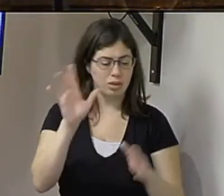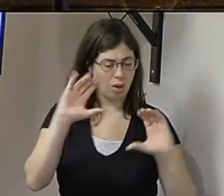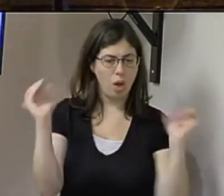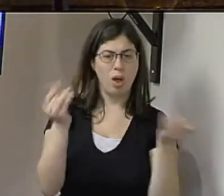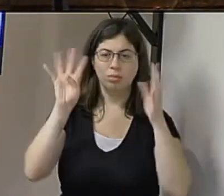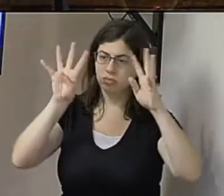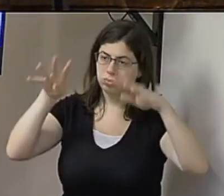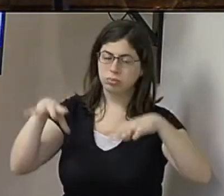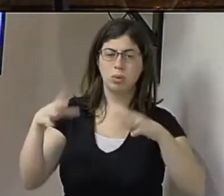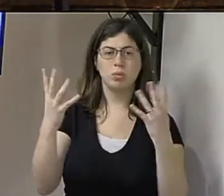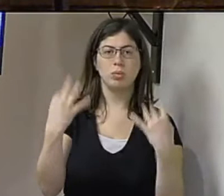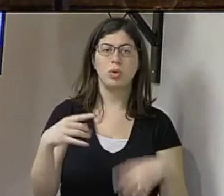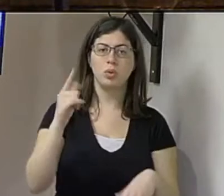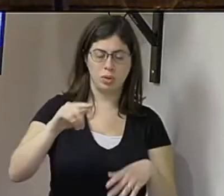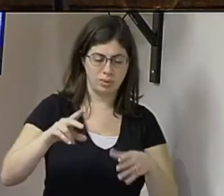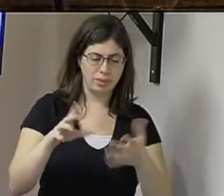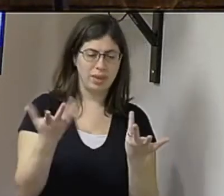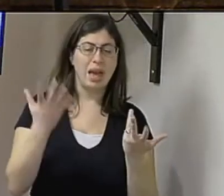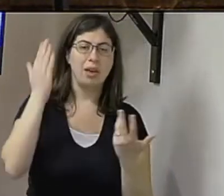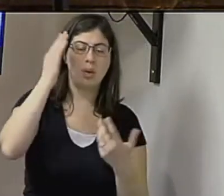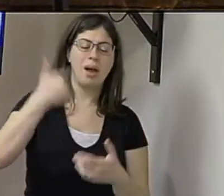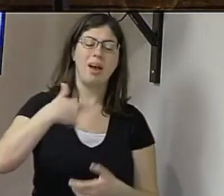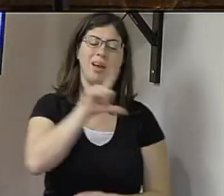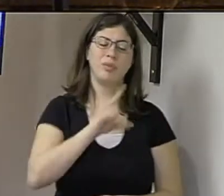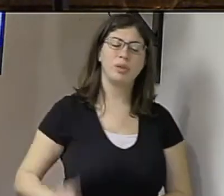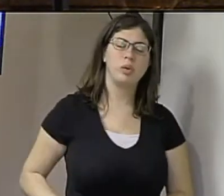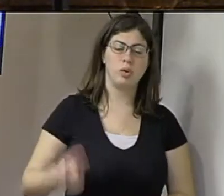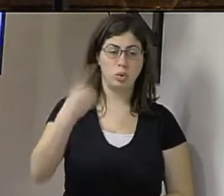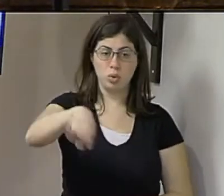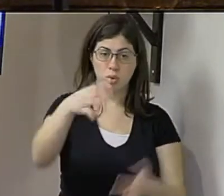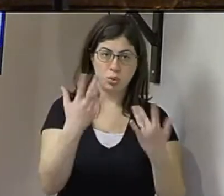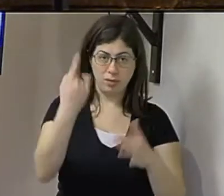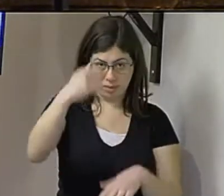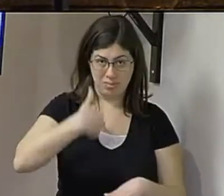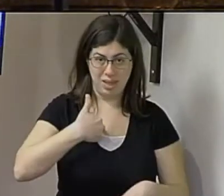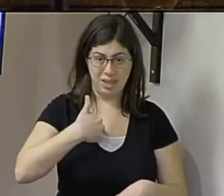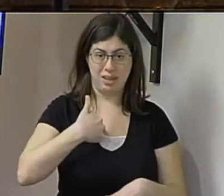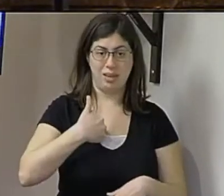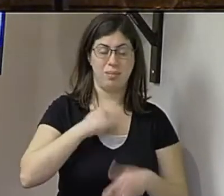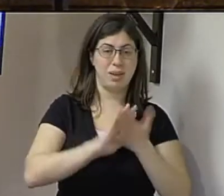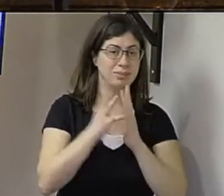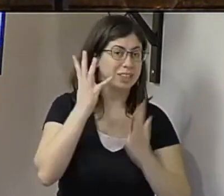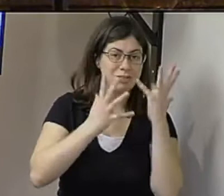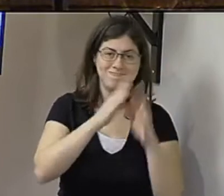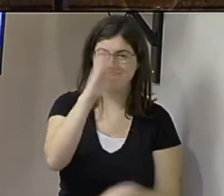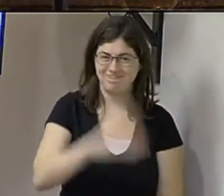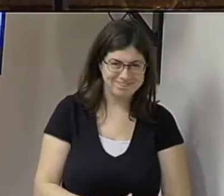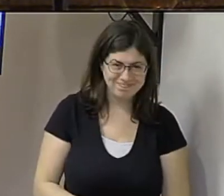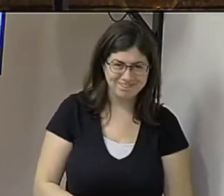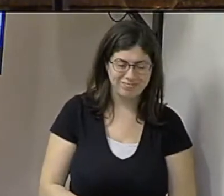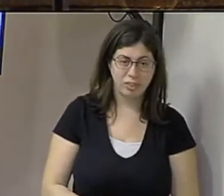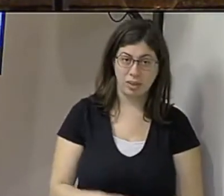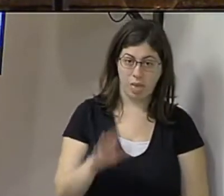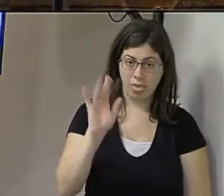down to you and lick the dust of your feet. Then you will know that I am the Lord. Those who wait for me shall not be put to shame. And remember,